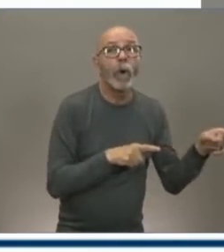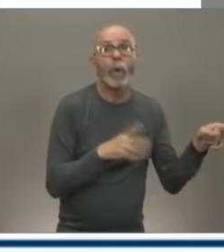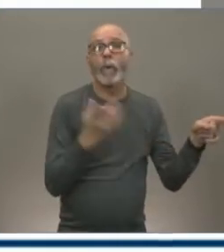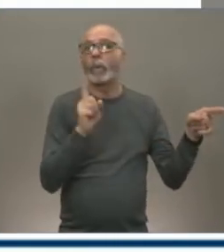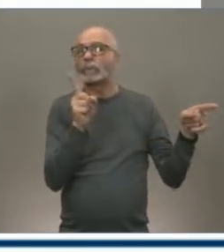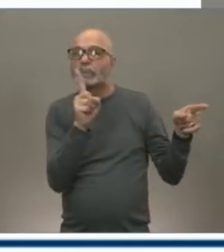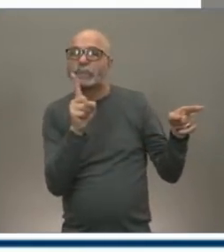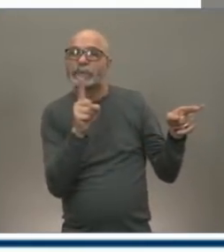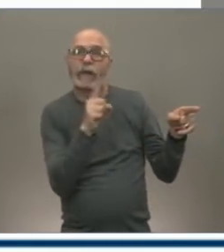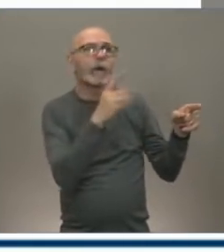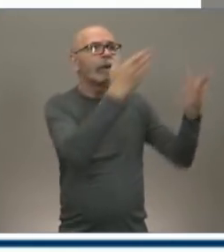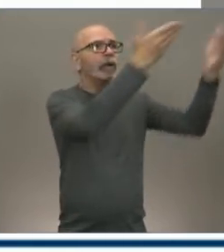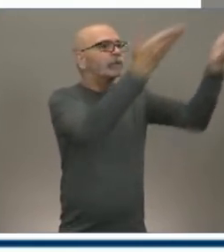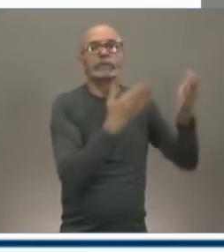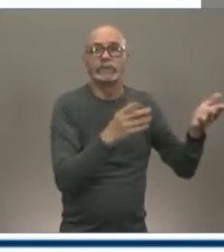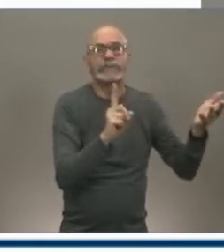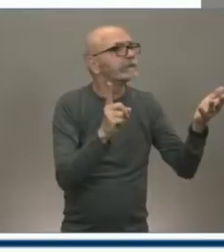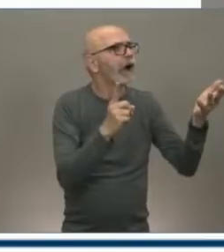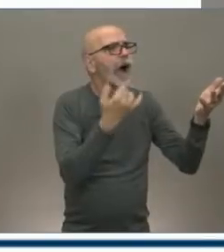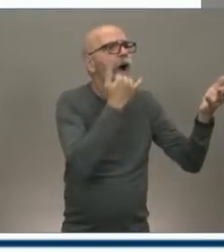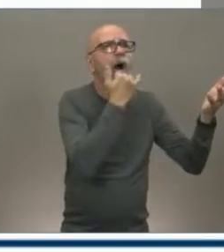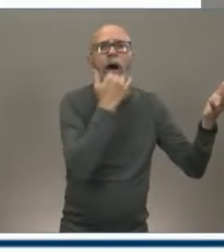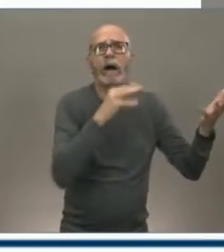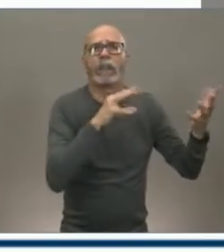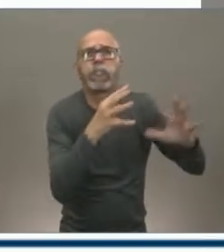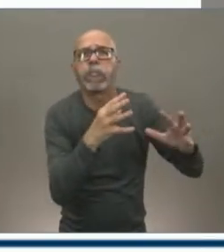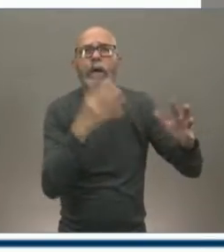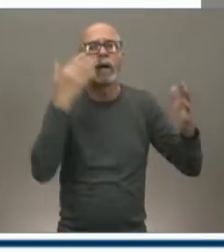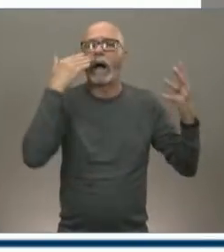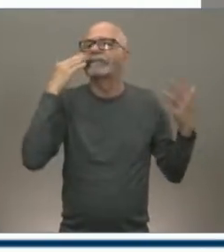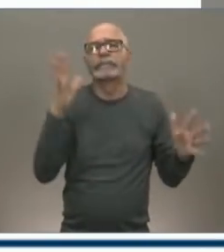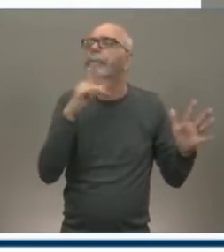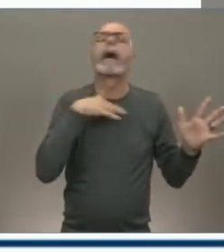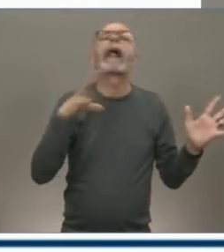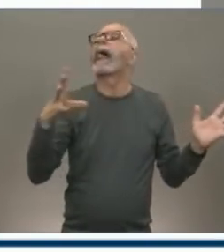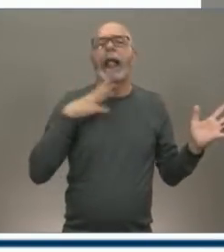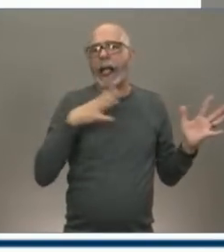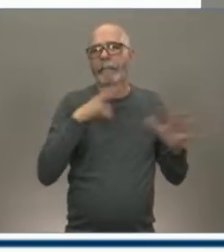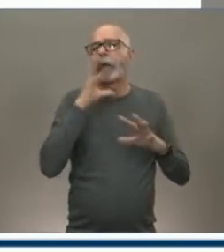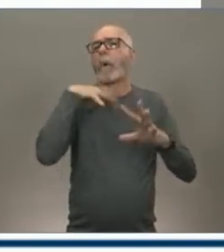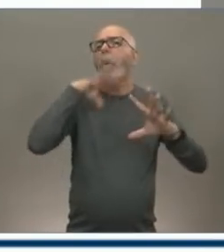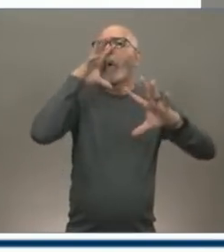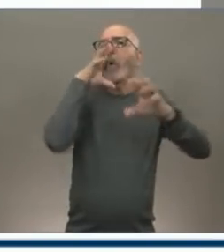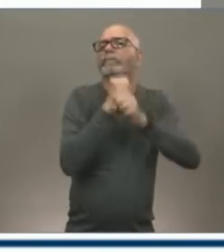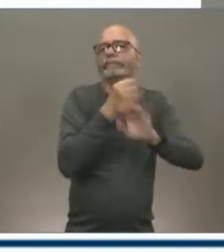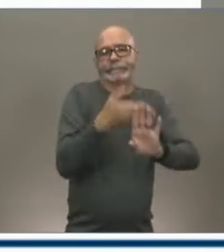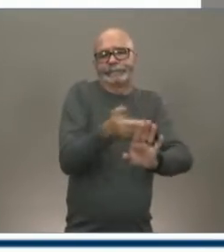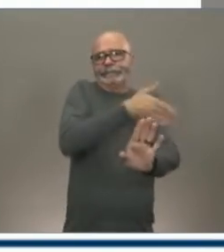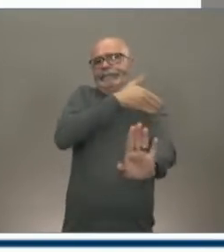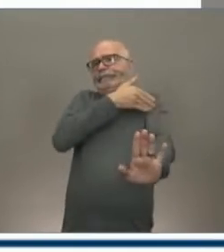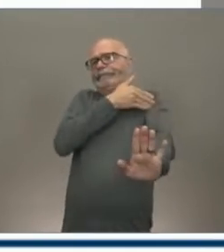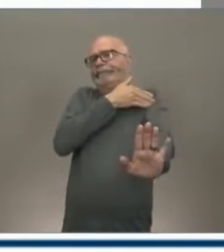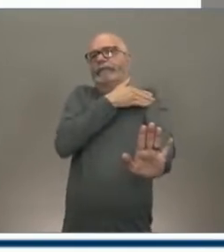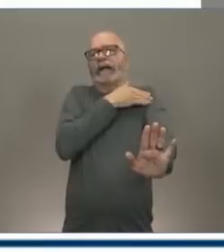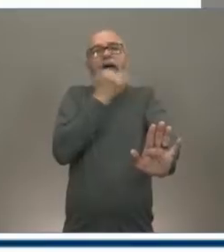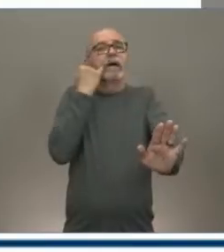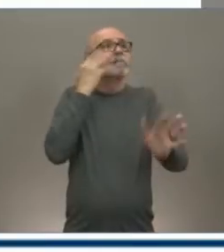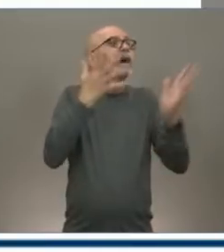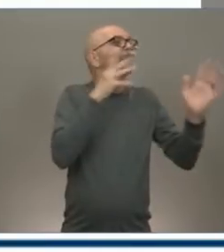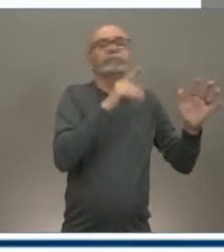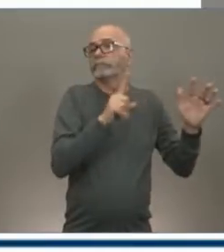delivery. Again, all making sure that we're thinking about all the possible hiccups that could happen and being prepared for those.